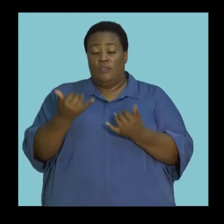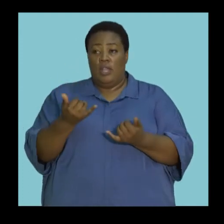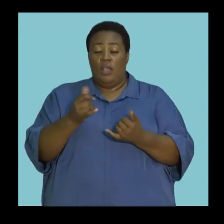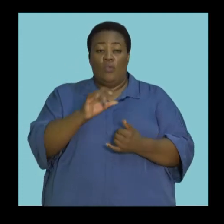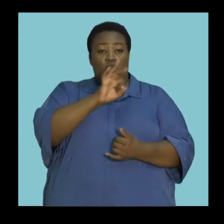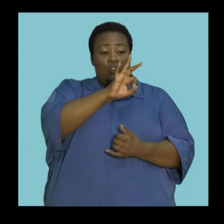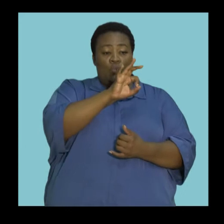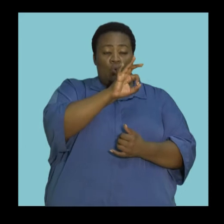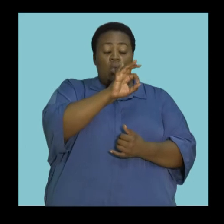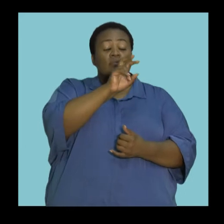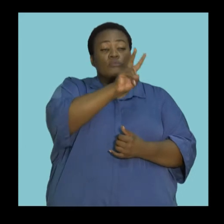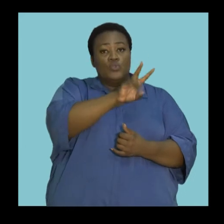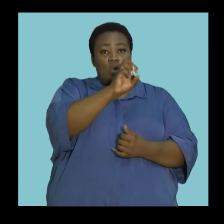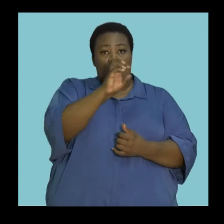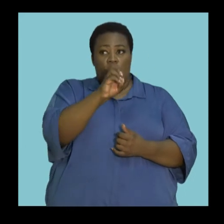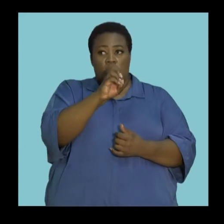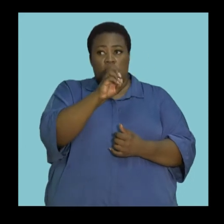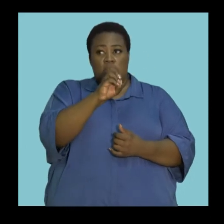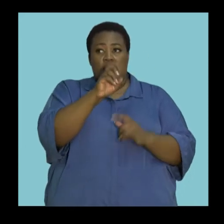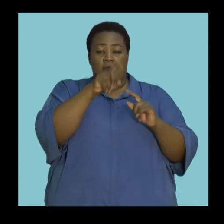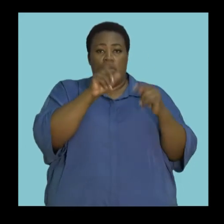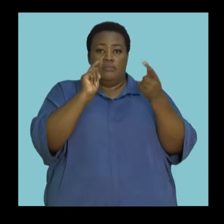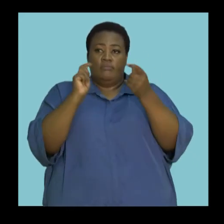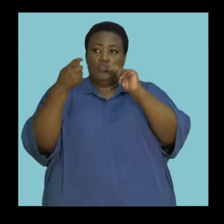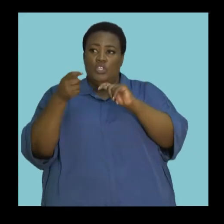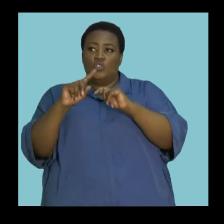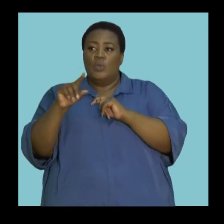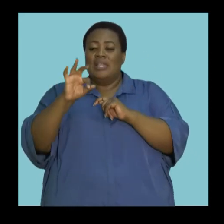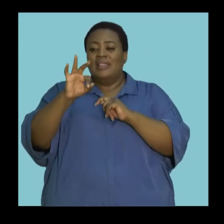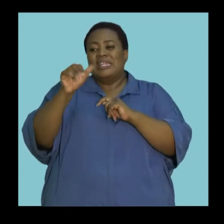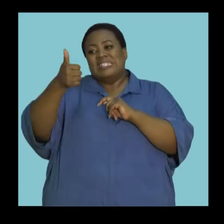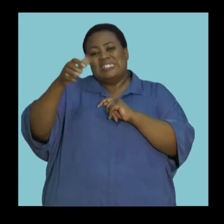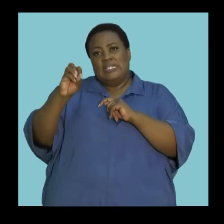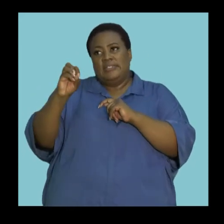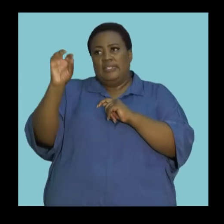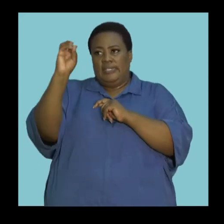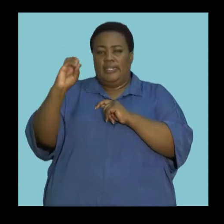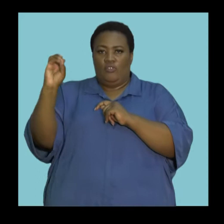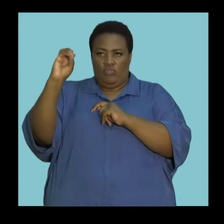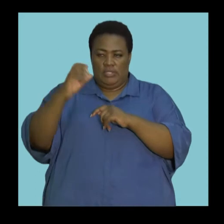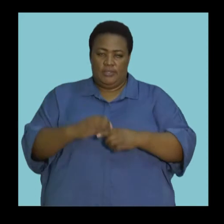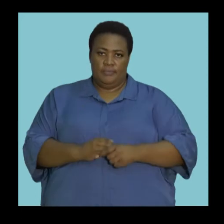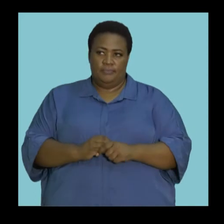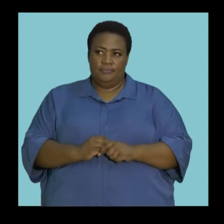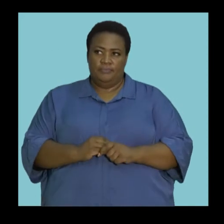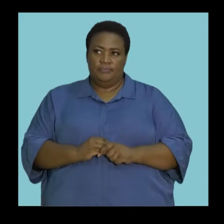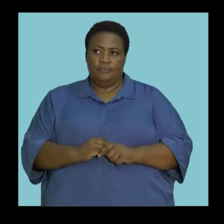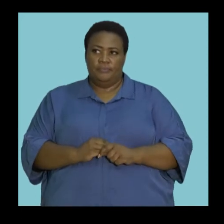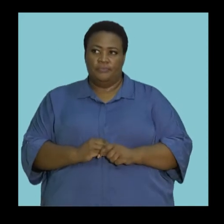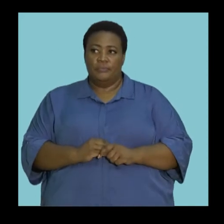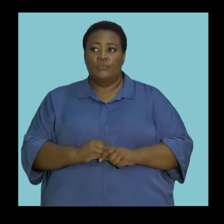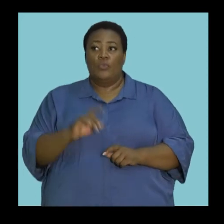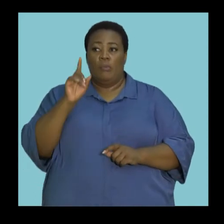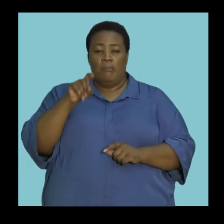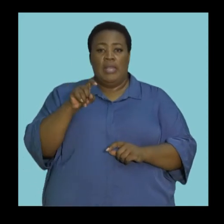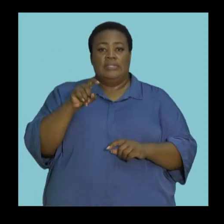the 200 needs to be converted to 360 degrees. And so you're